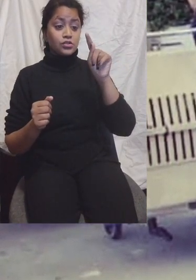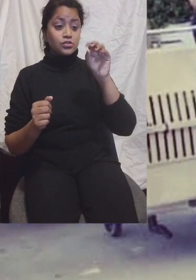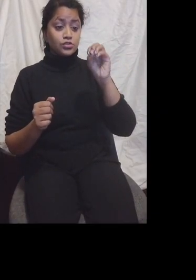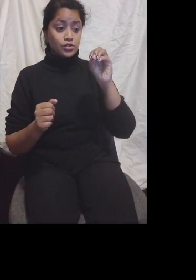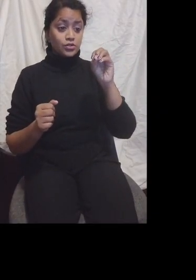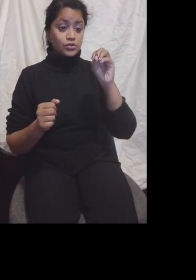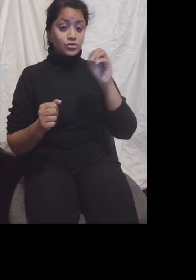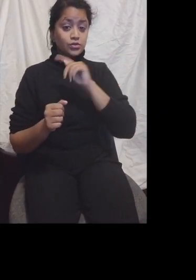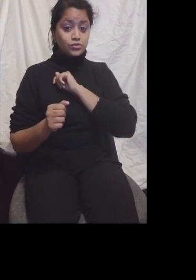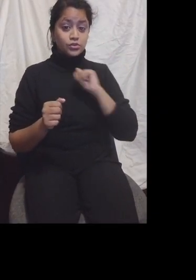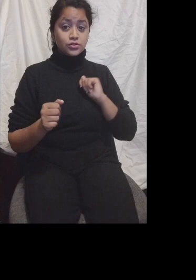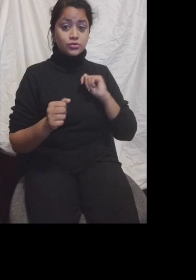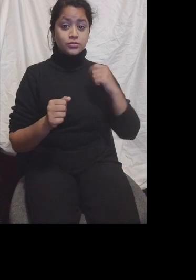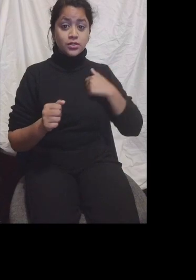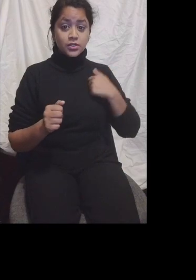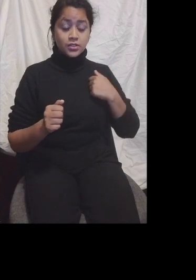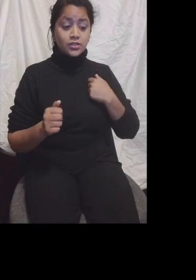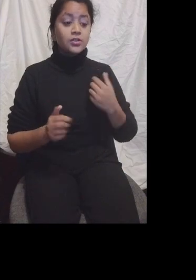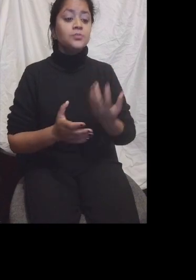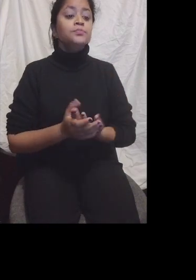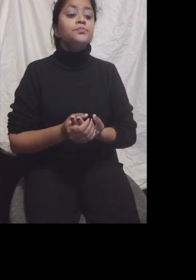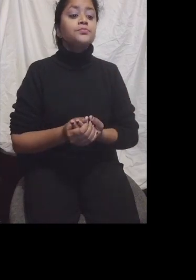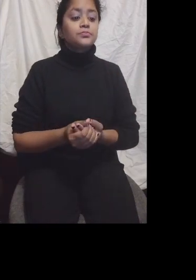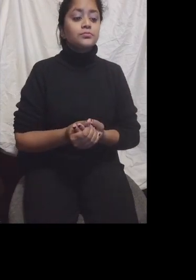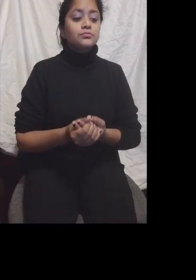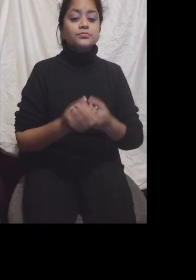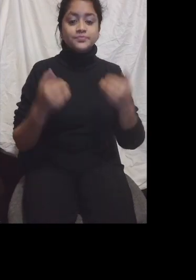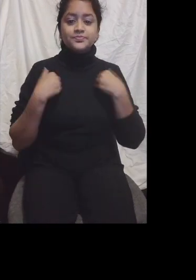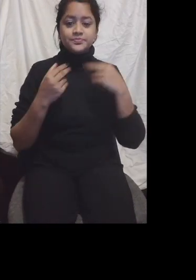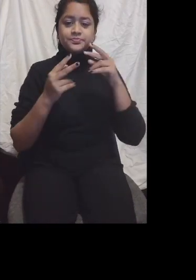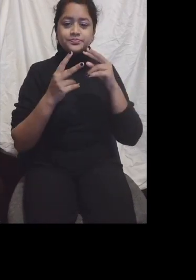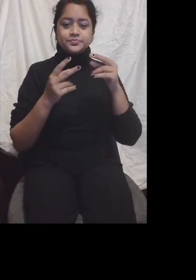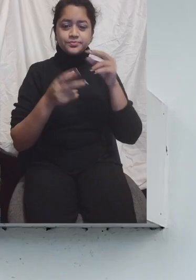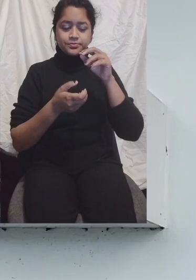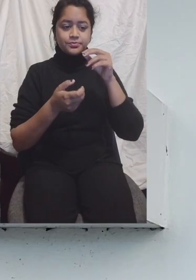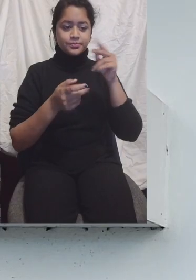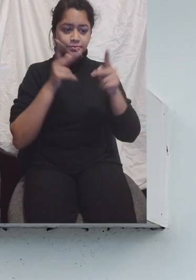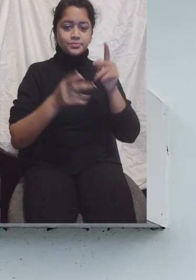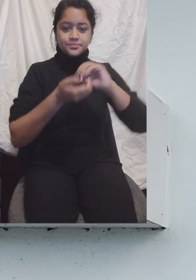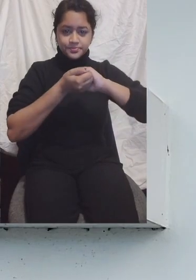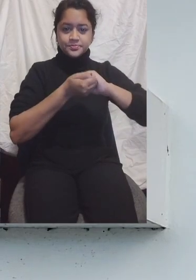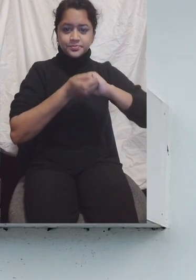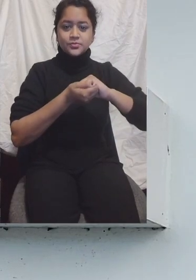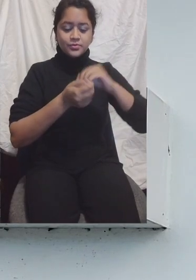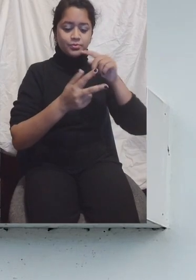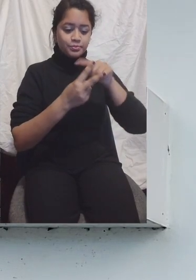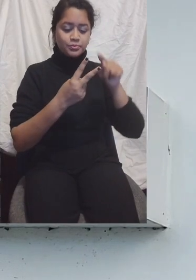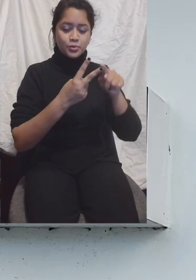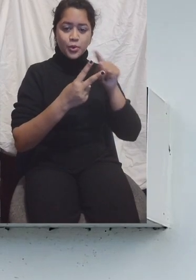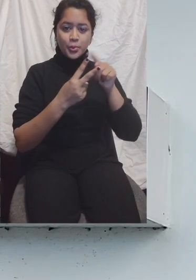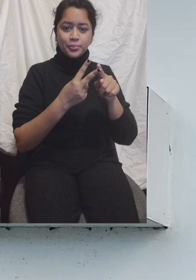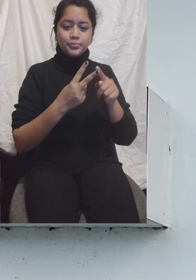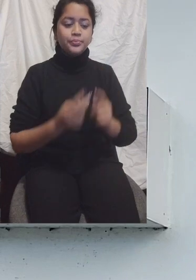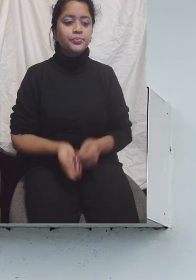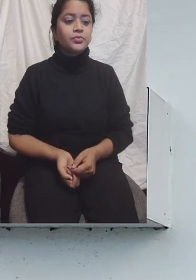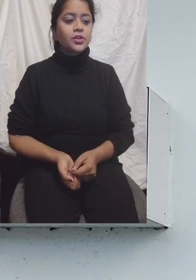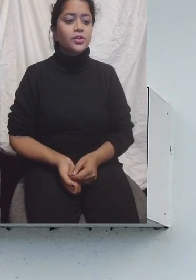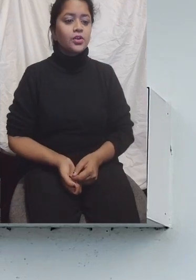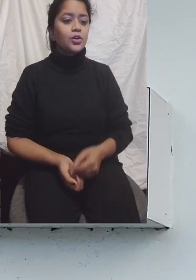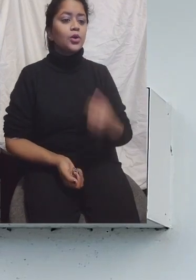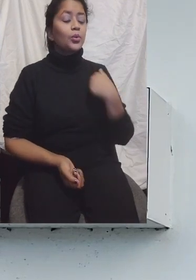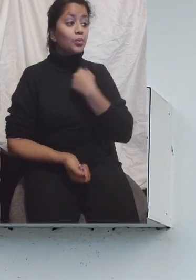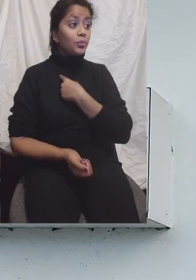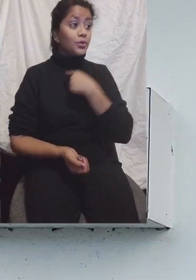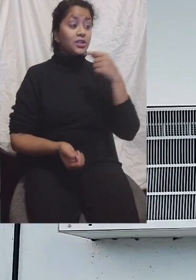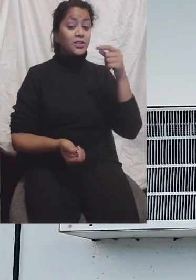them when they fly over on Cayman Airways. And we've also got partners in Toronto, Canada as well. So they can fly dogs to our rescue in Canada to get them off